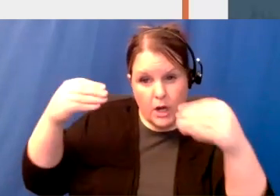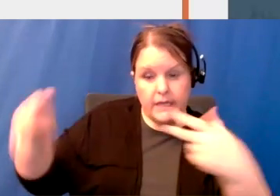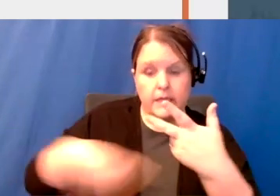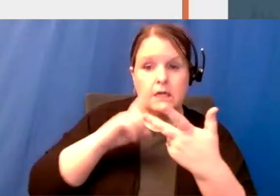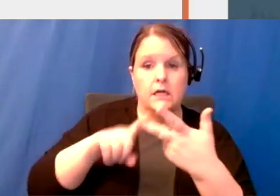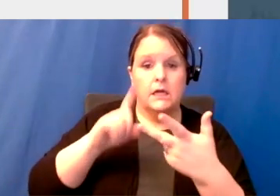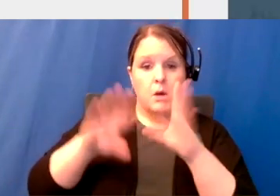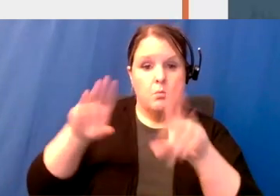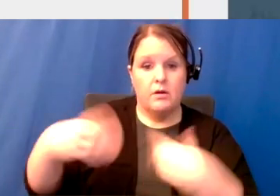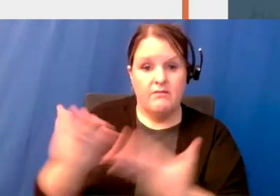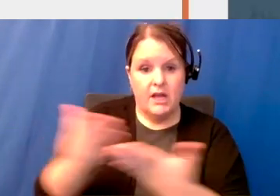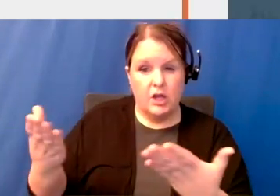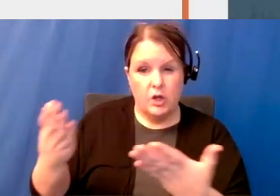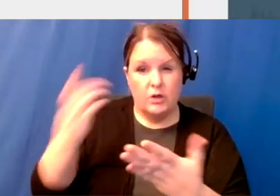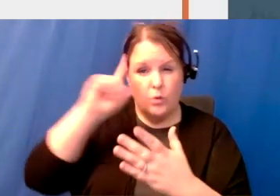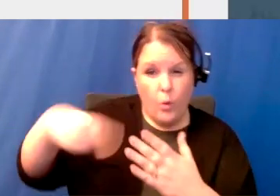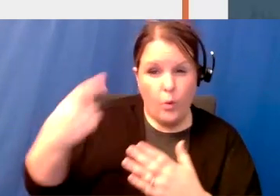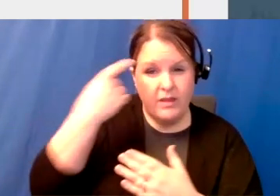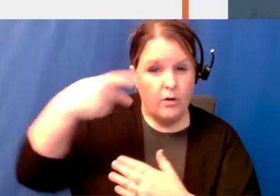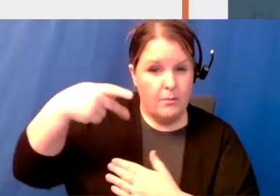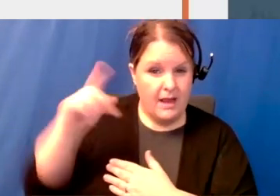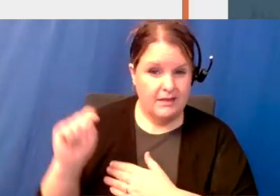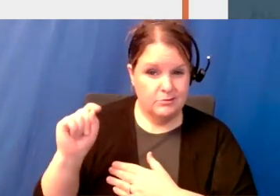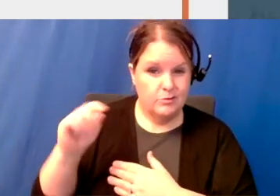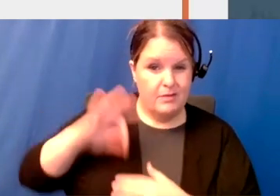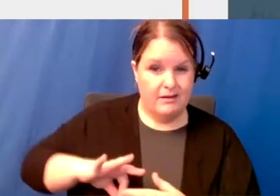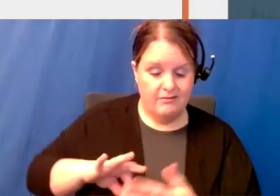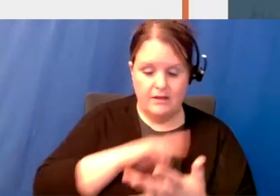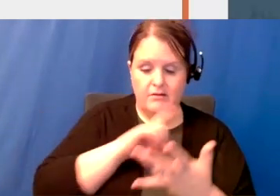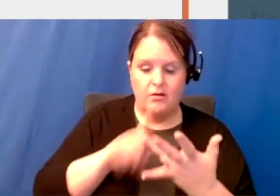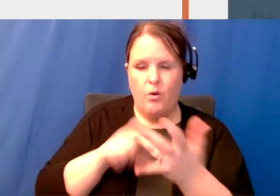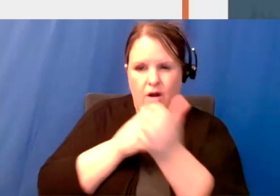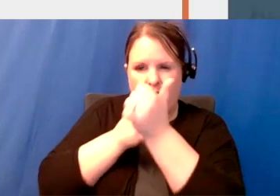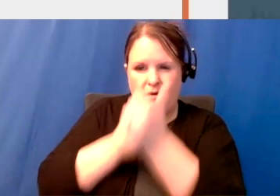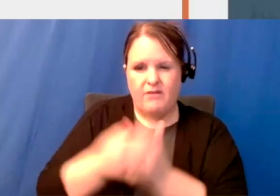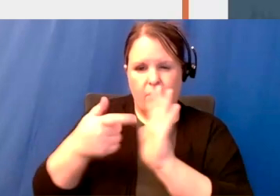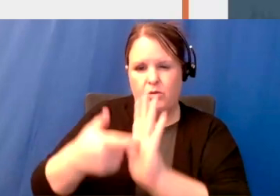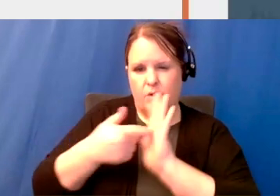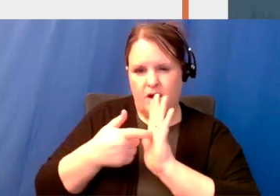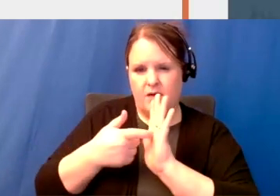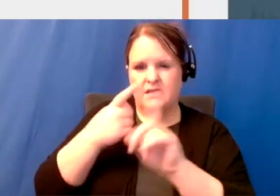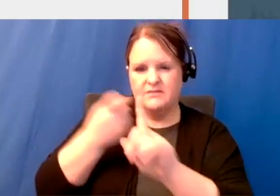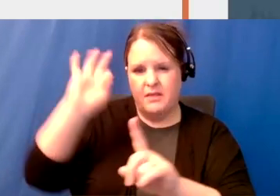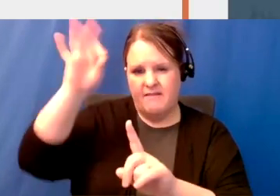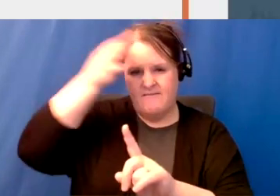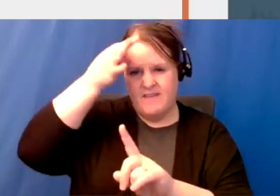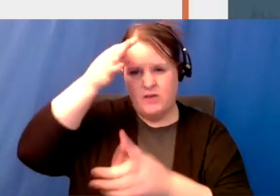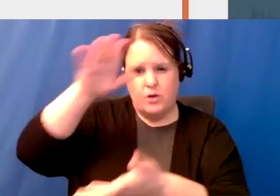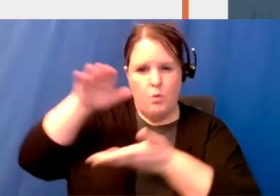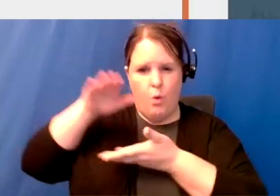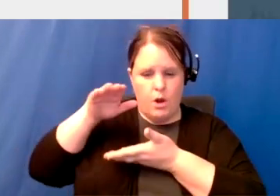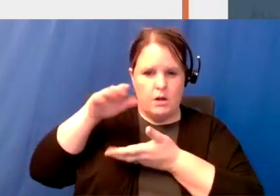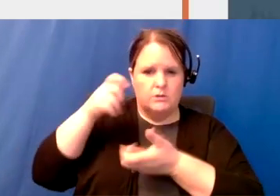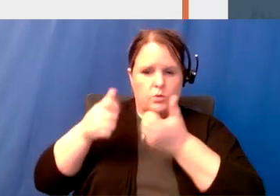for the benefit of the pass-through entity, or adhere to the requirements specified in the federal award. So under which of